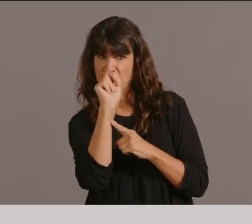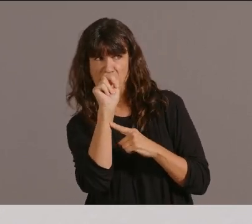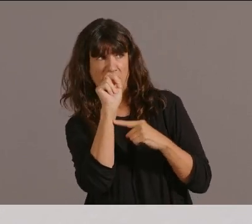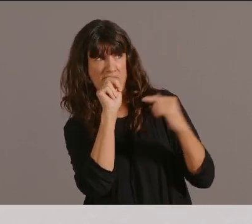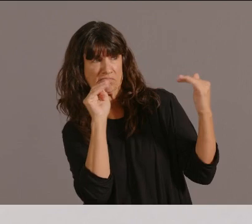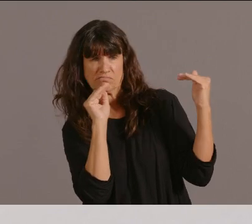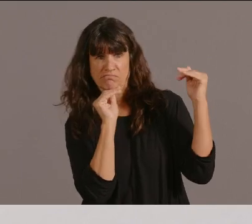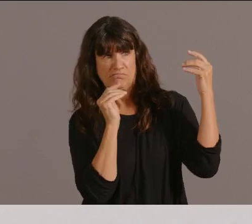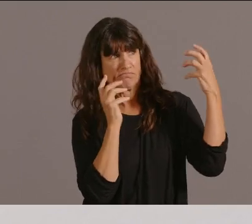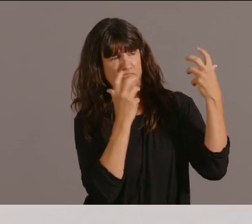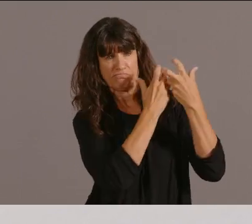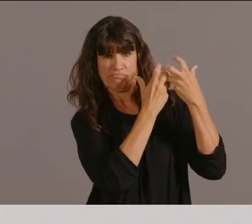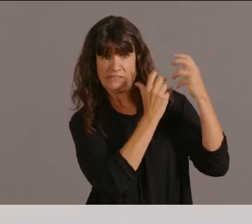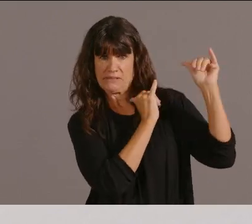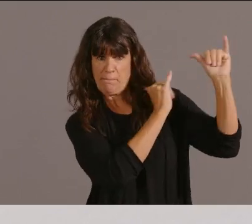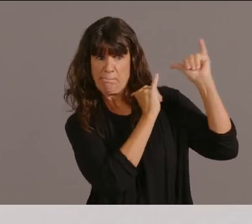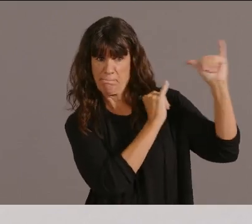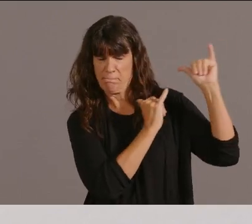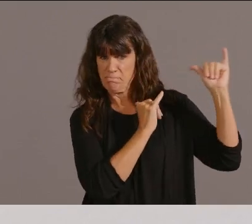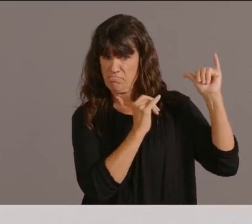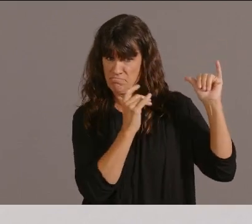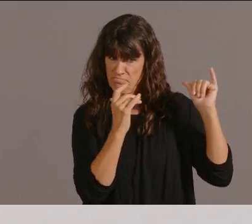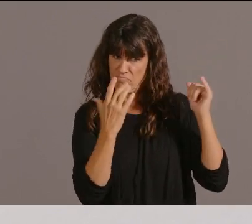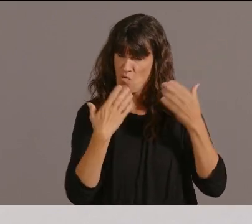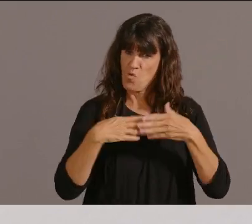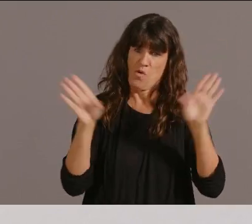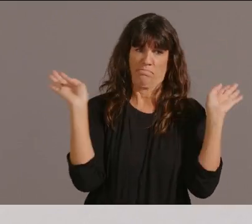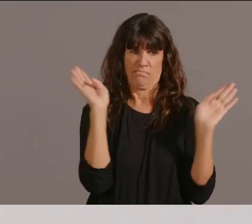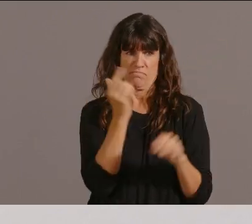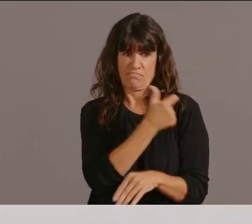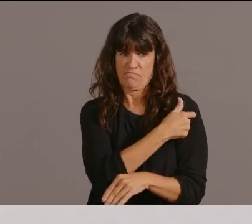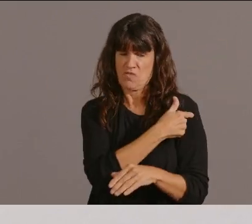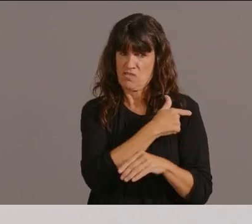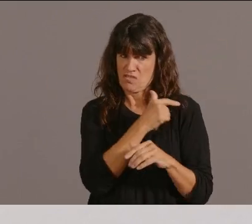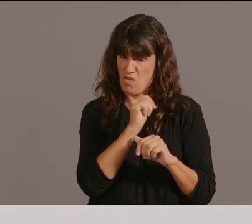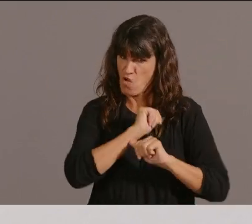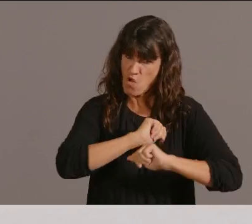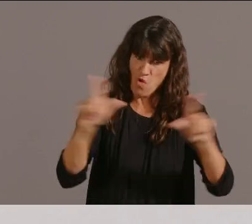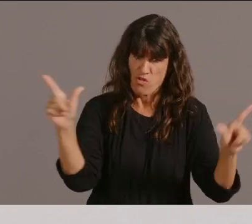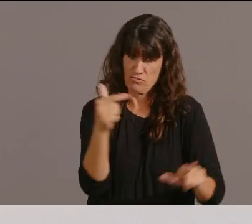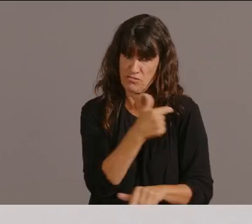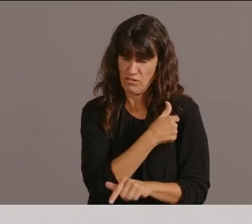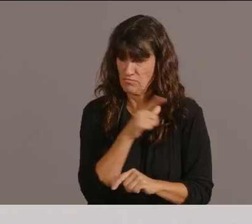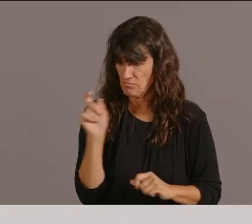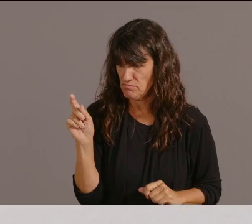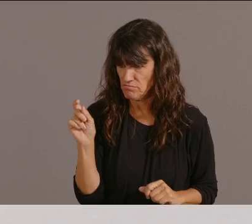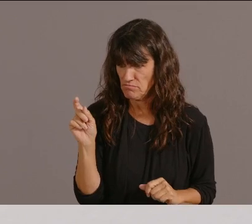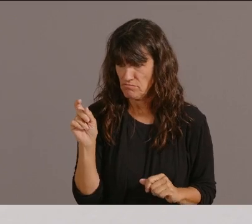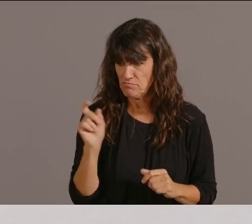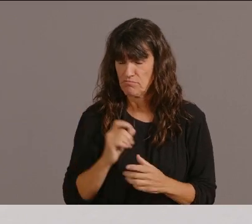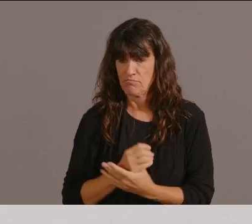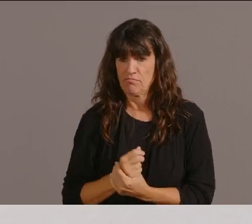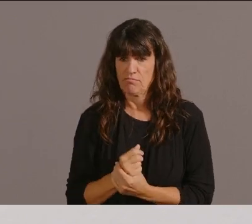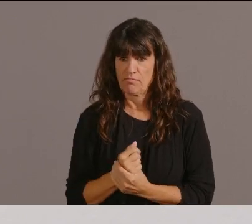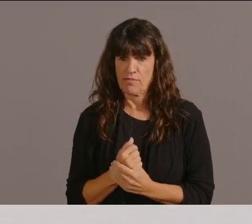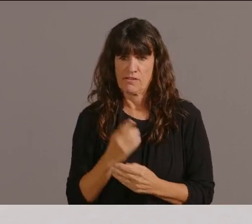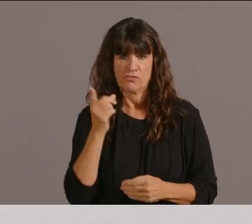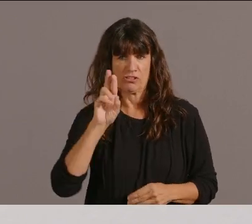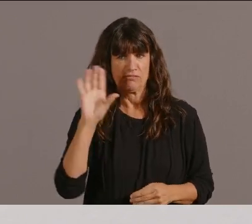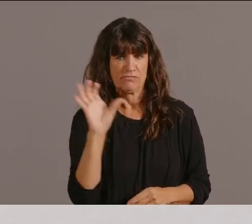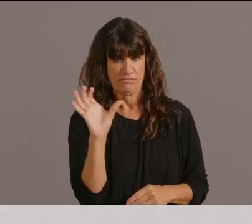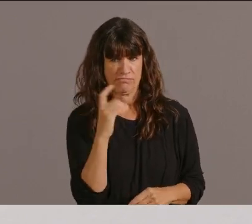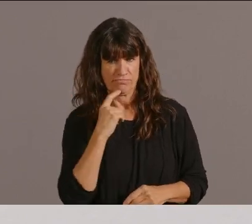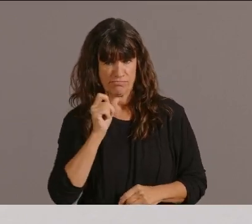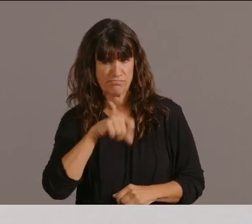vaccinations for every adult. Yes, that's in line with our current projections. And